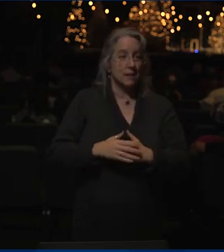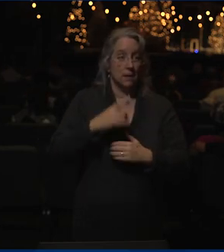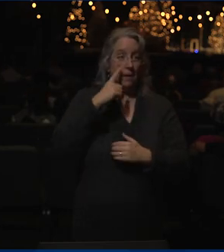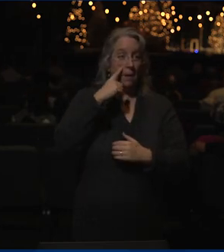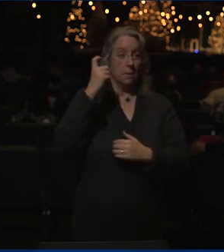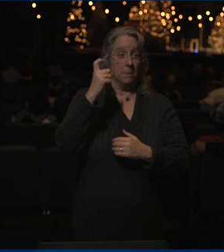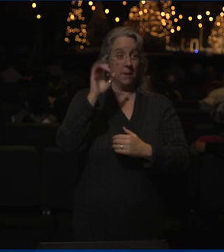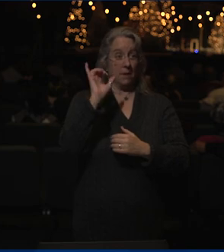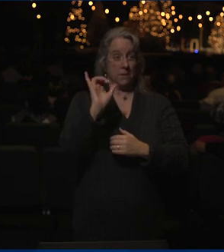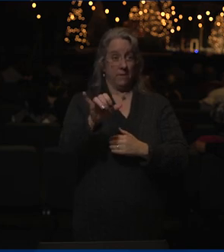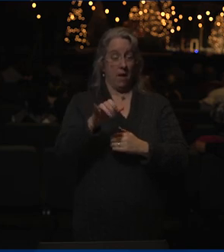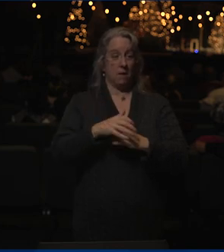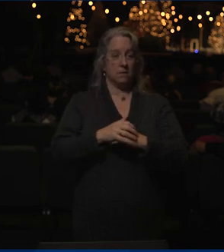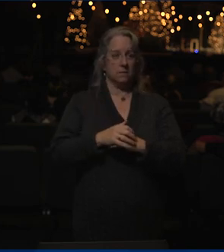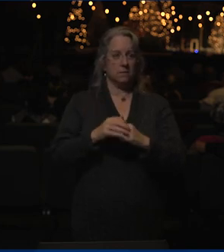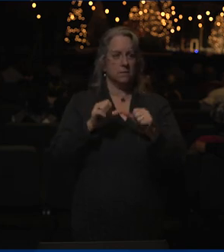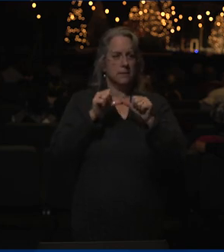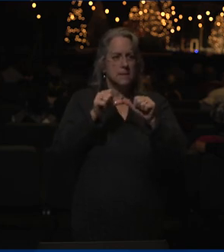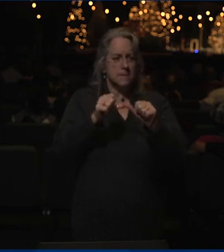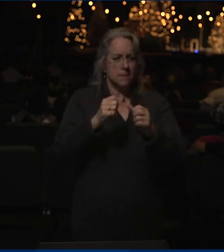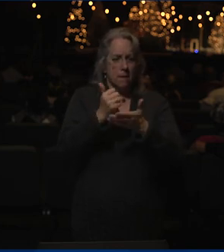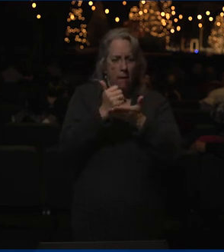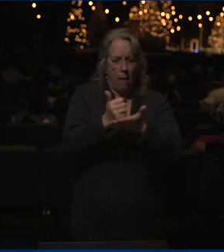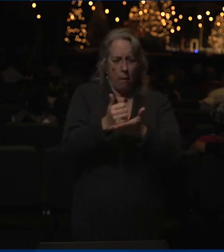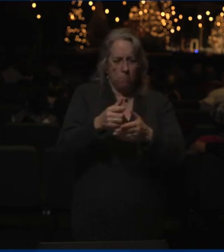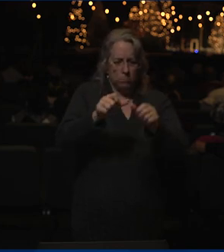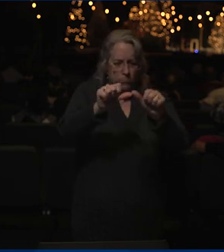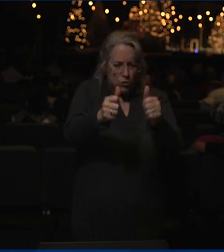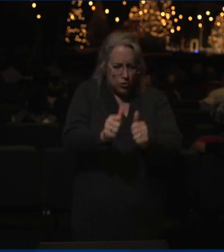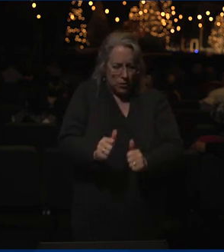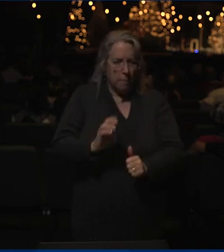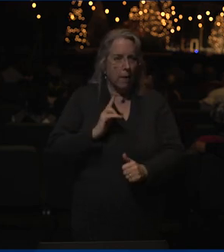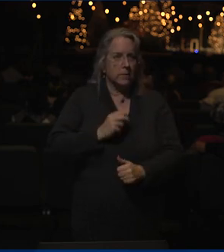you continue to mold us even as we give